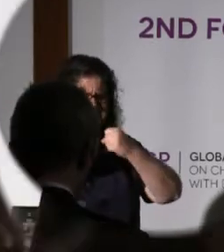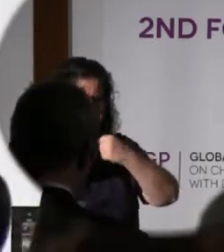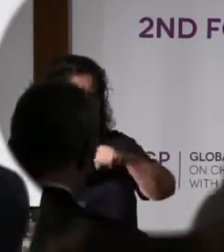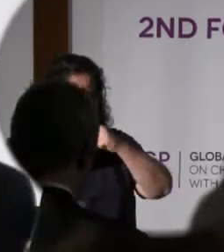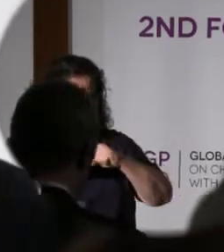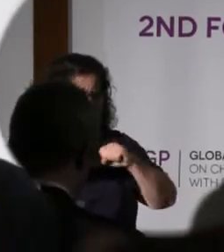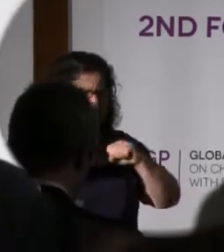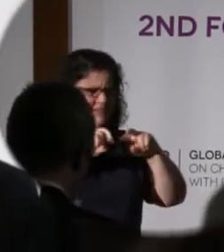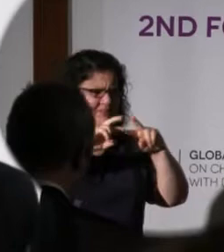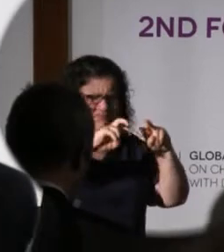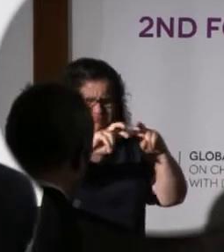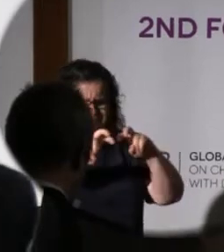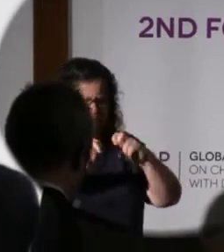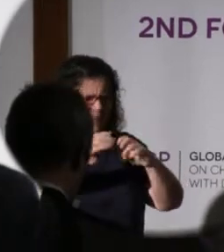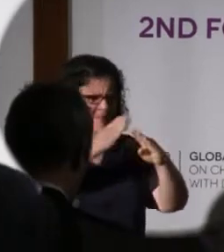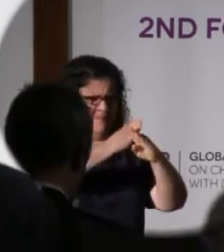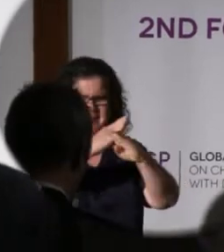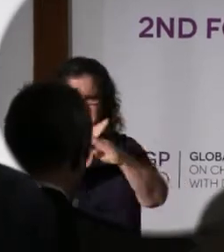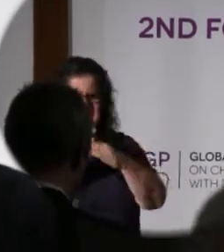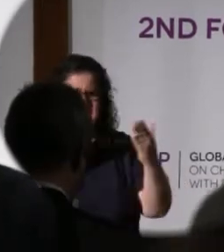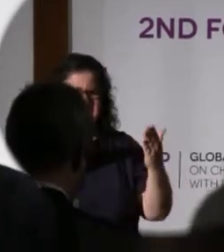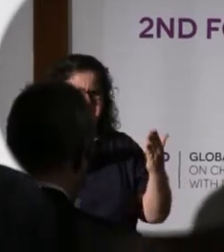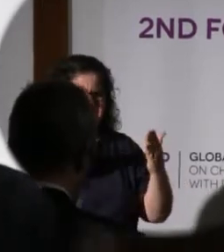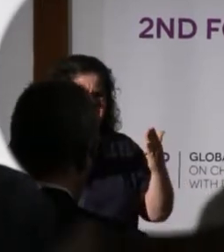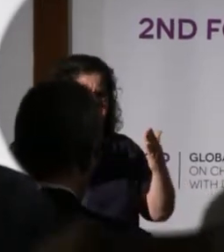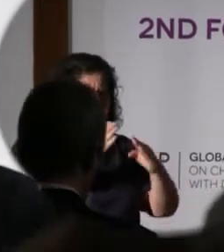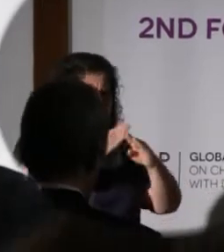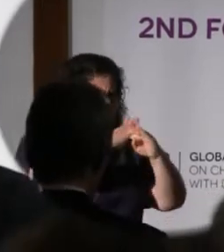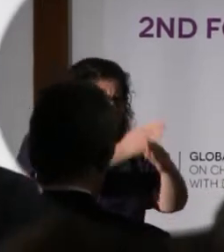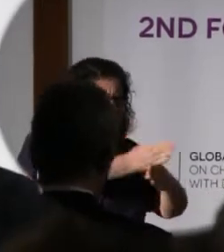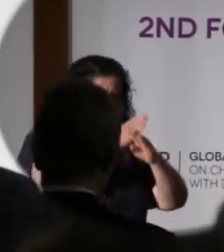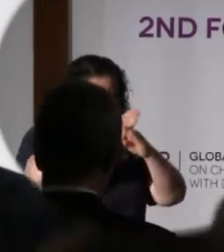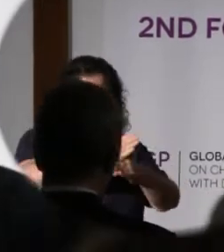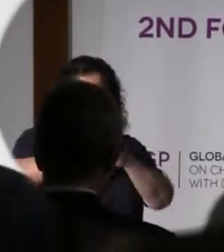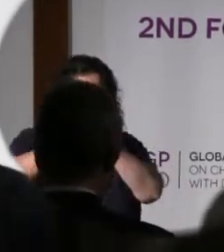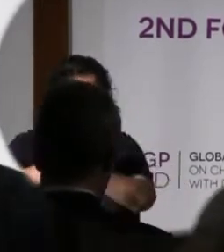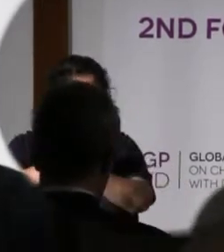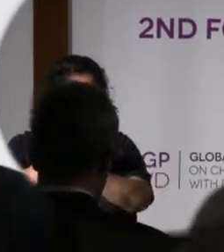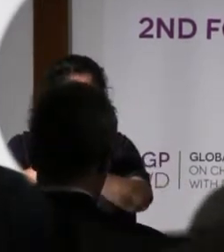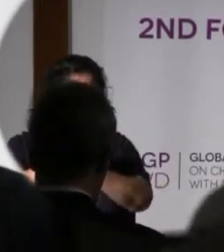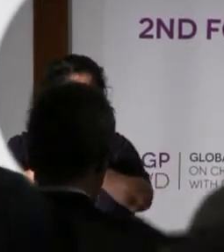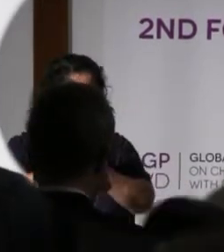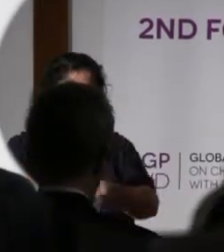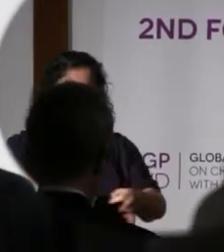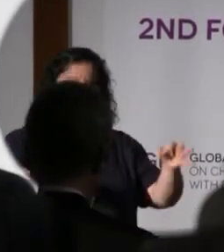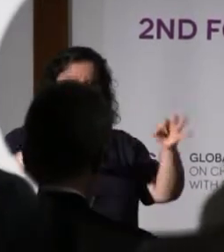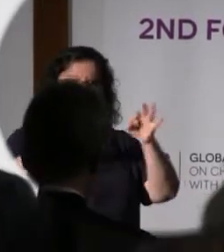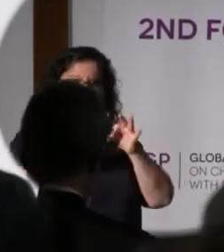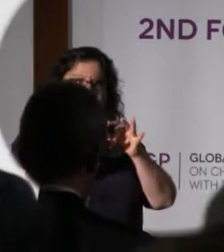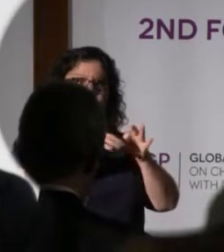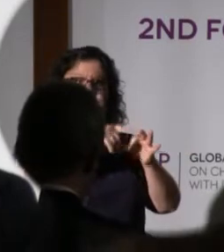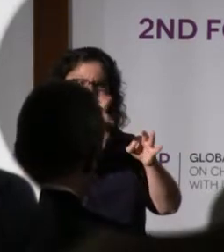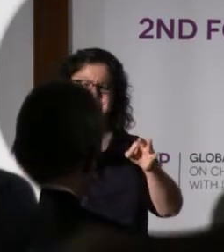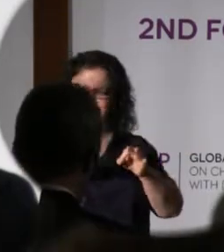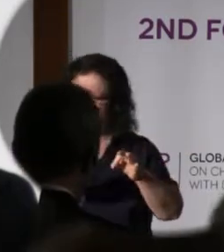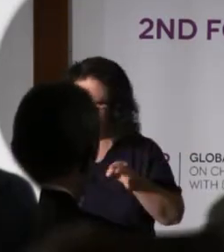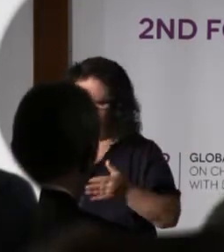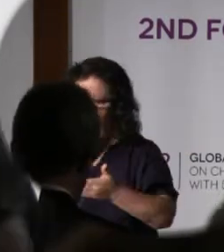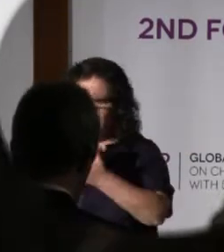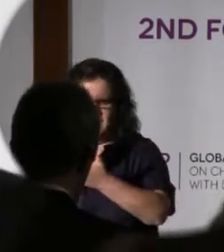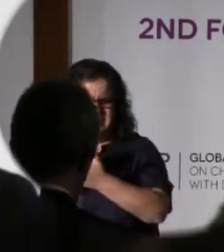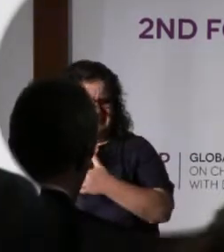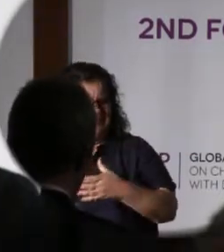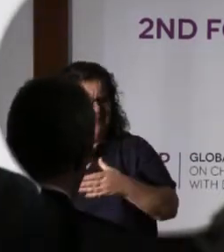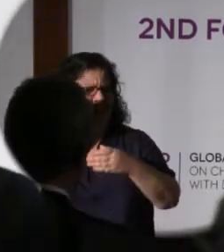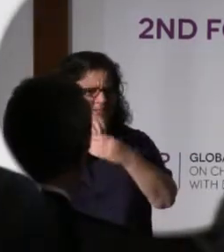the heart of the post-2015 agenda. And let me thank Rosangela and her team at UNICEF